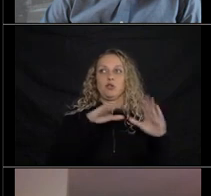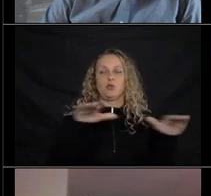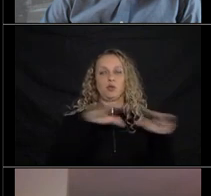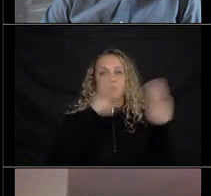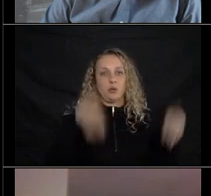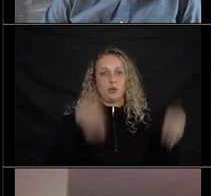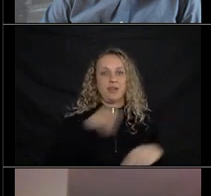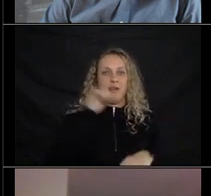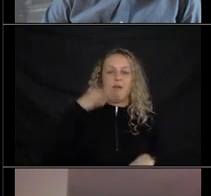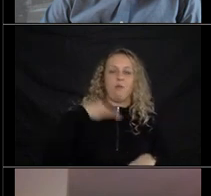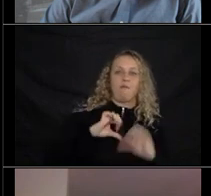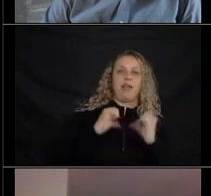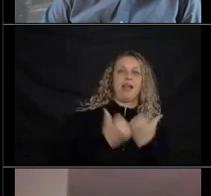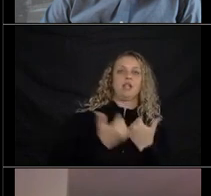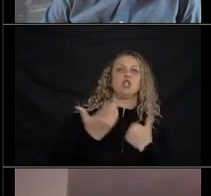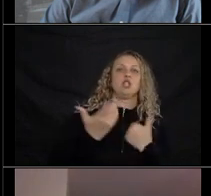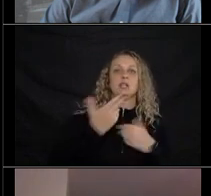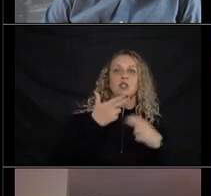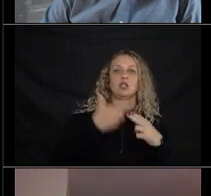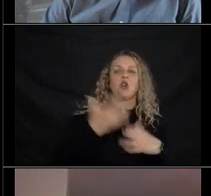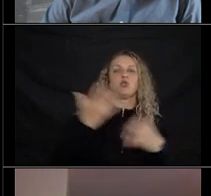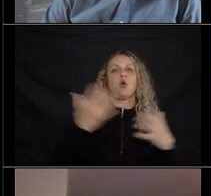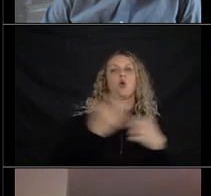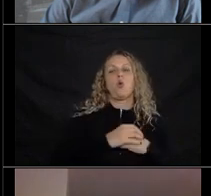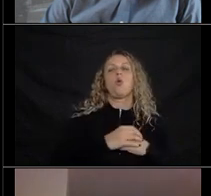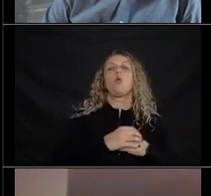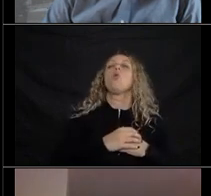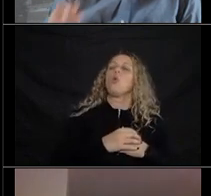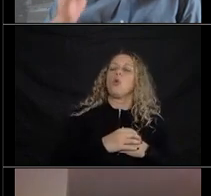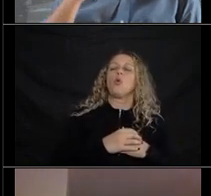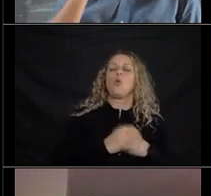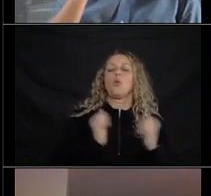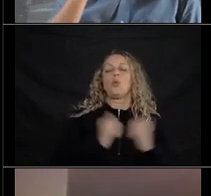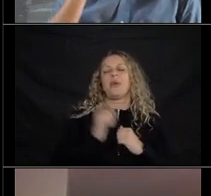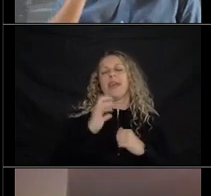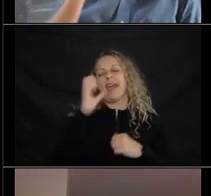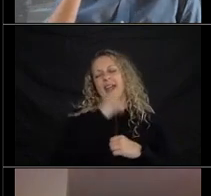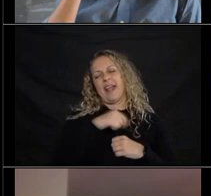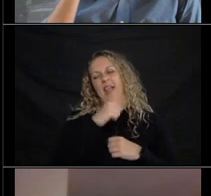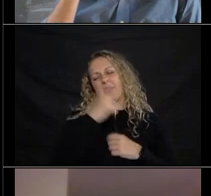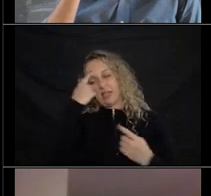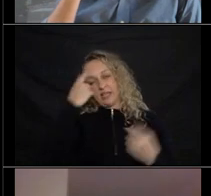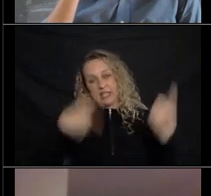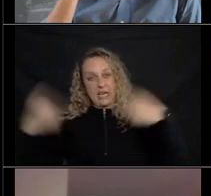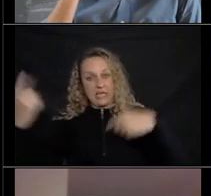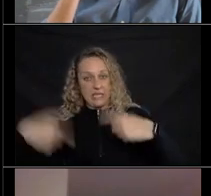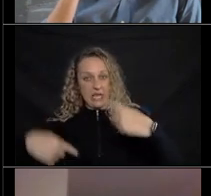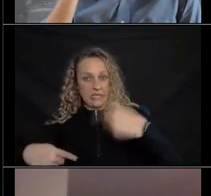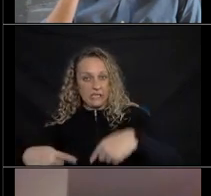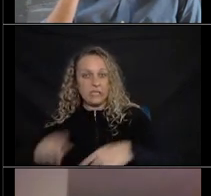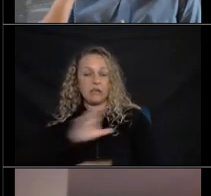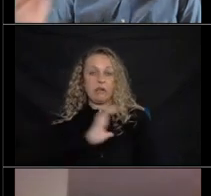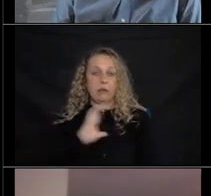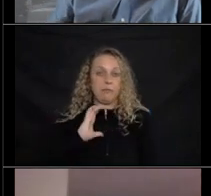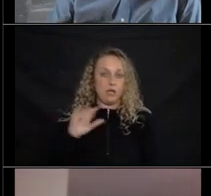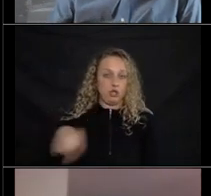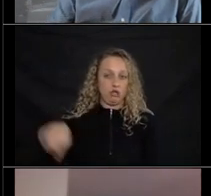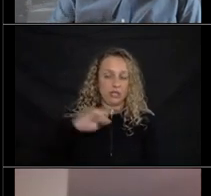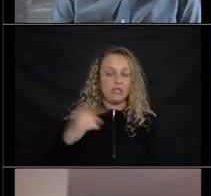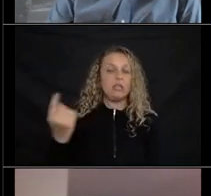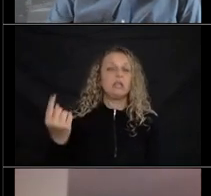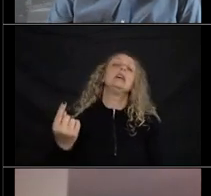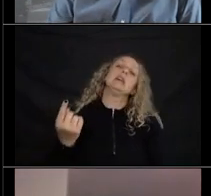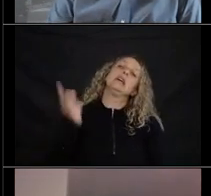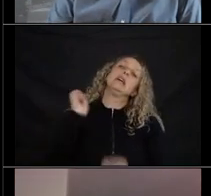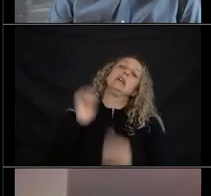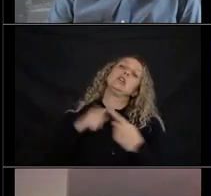Museum's nonprofit agency is called. So with, I guess, the consensus of the city commission,